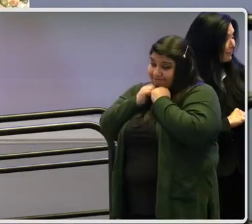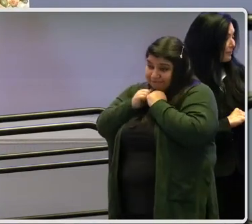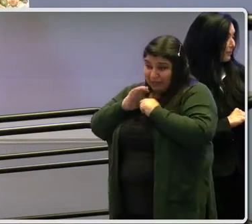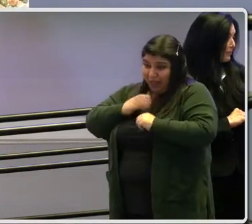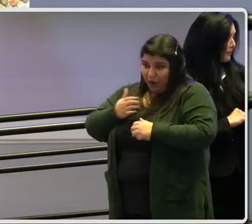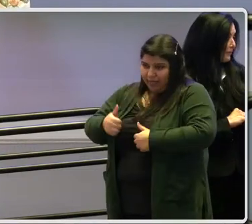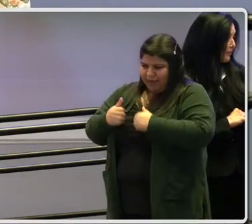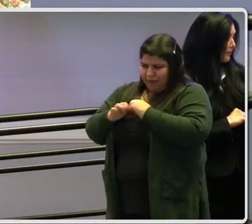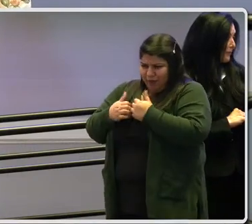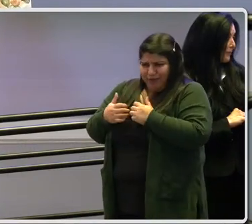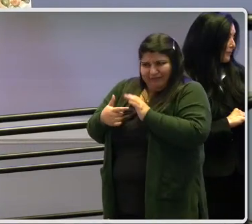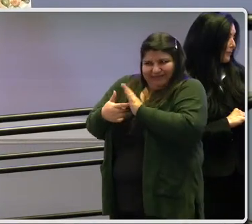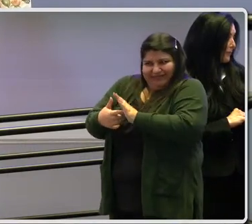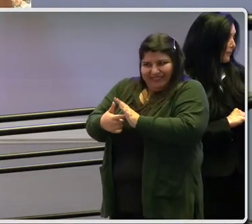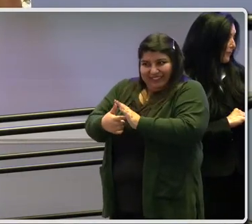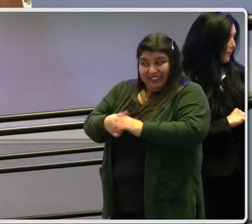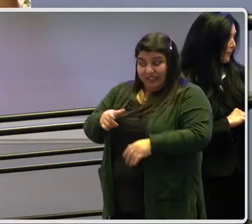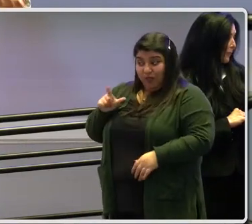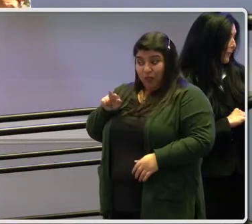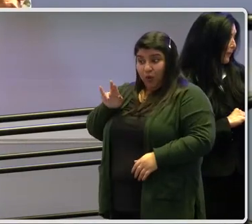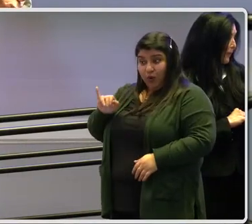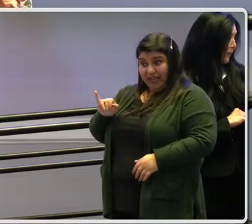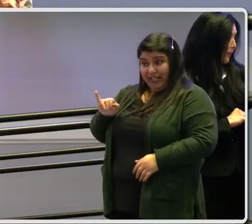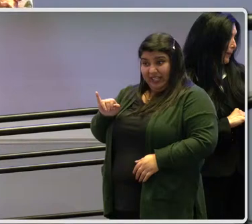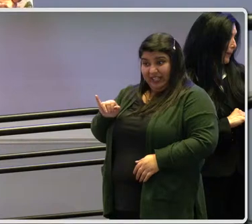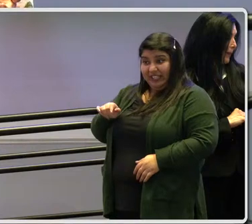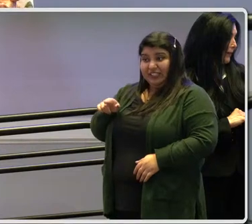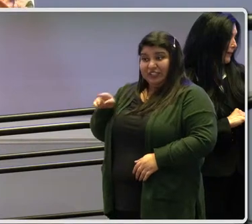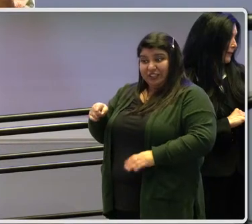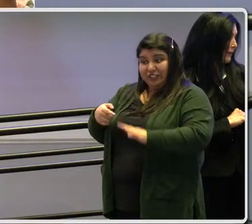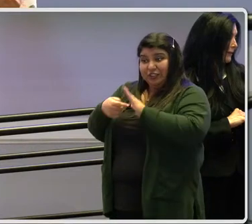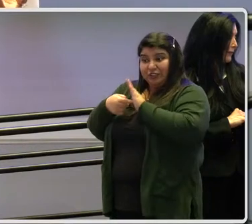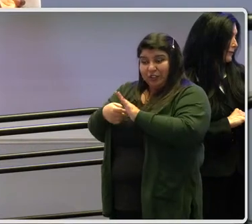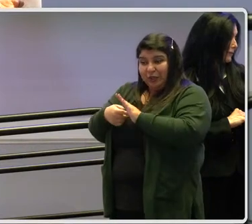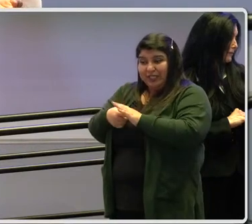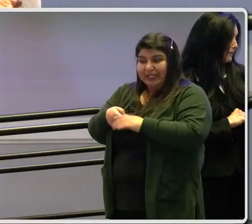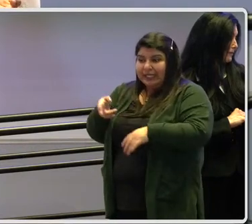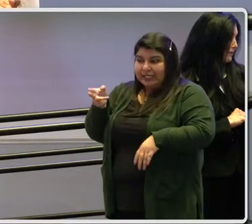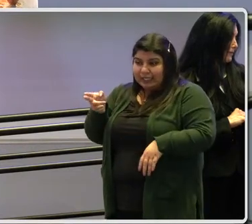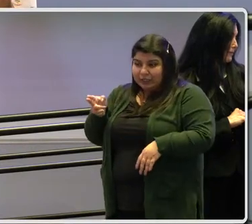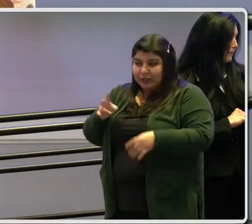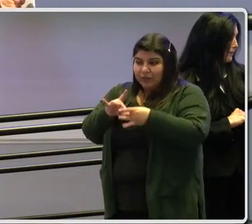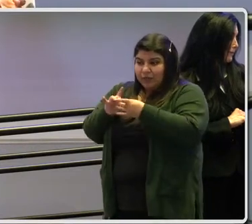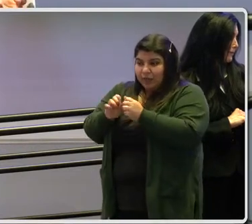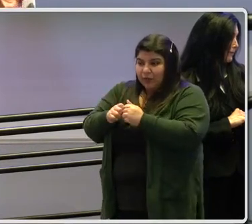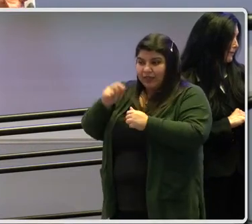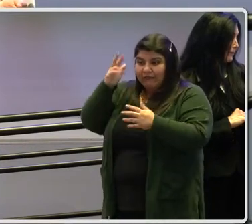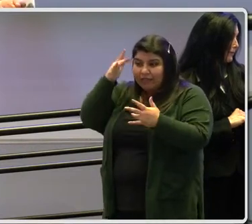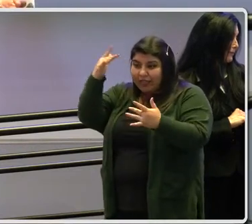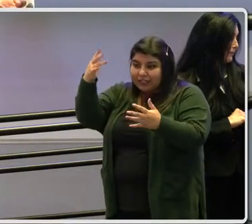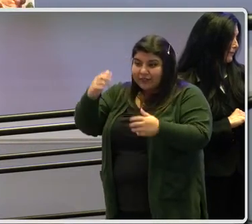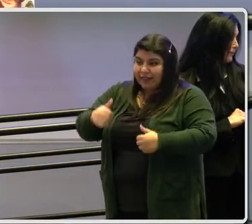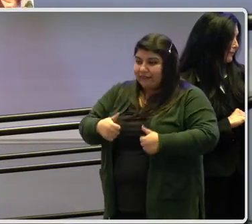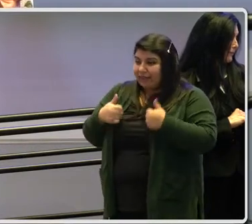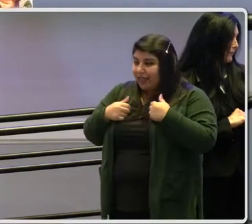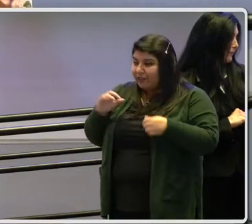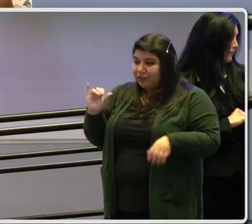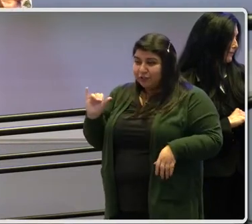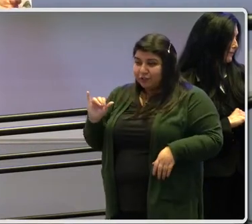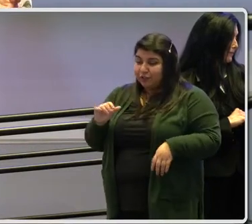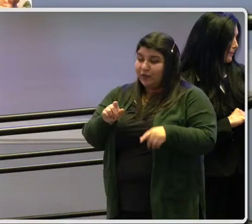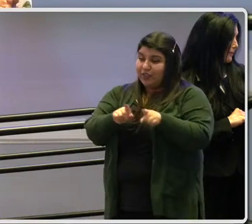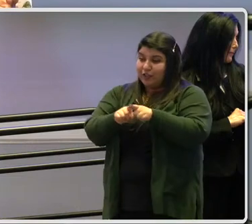And Lori is very much not only initiating this history of, like, femtorship as a discipline, philosophy of life, and,